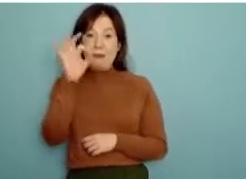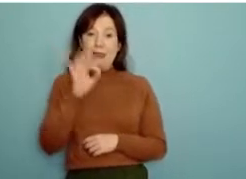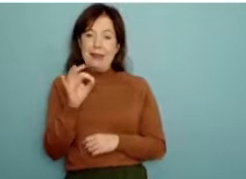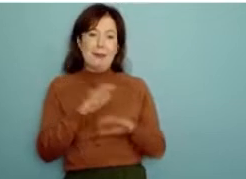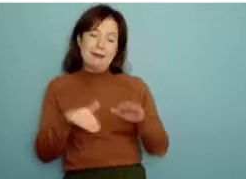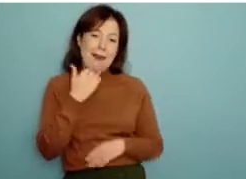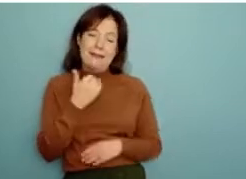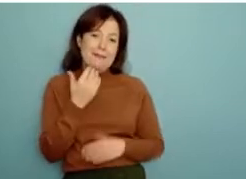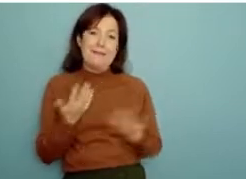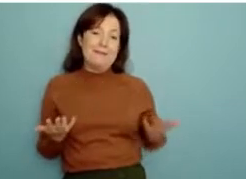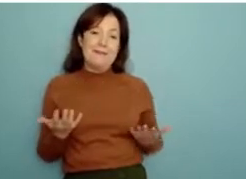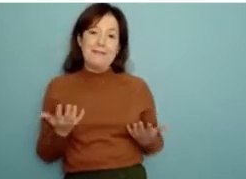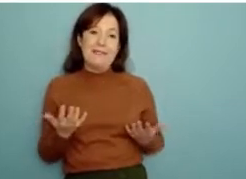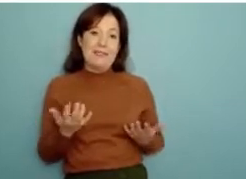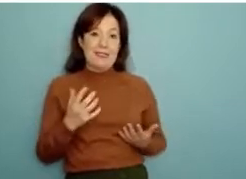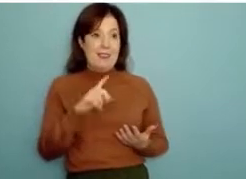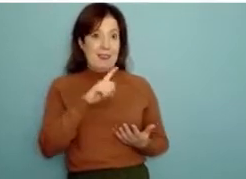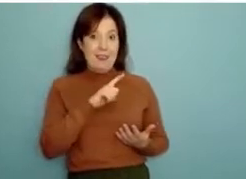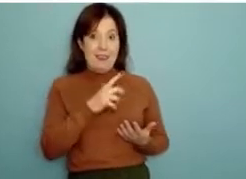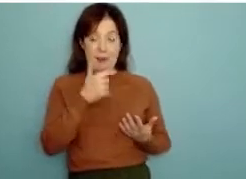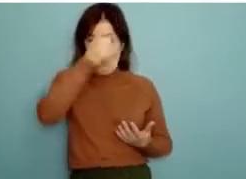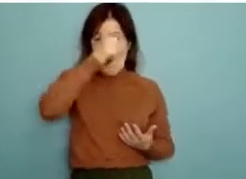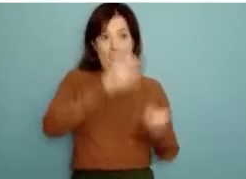benefits mentioned here today.